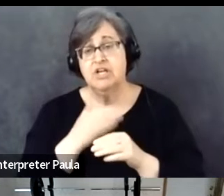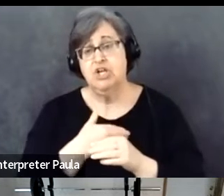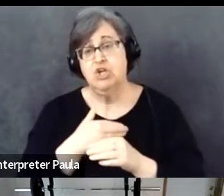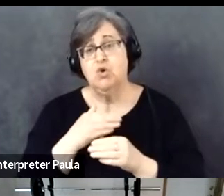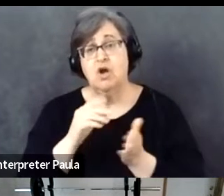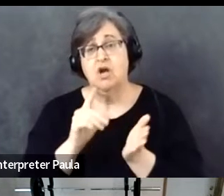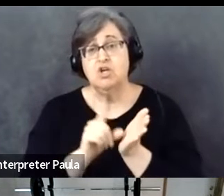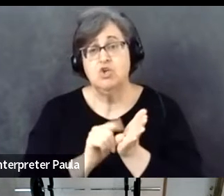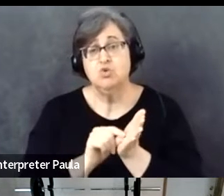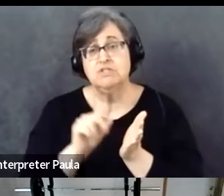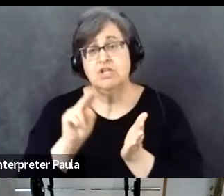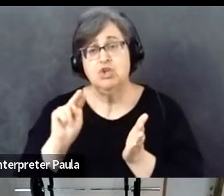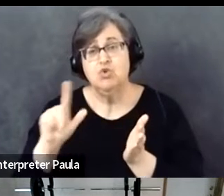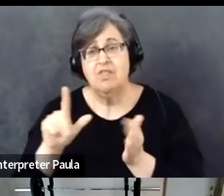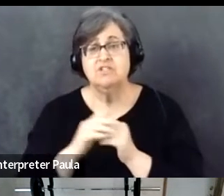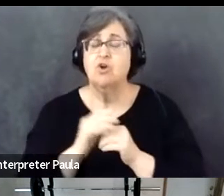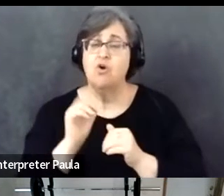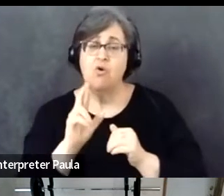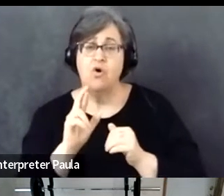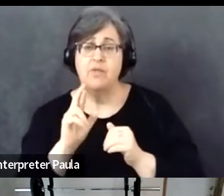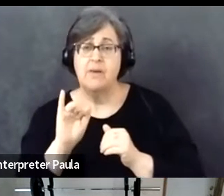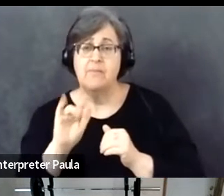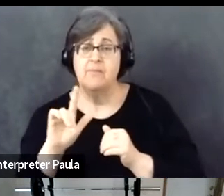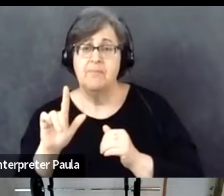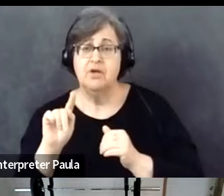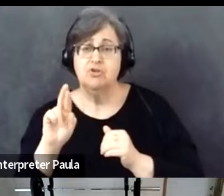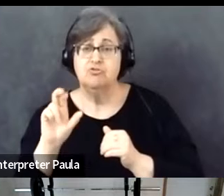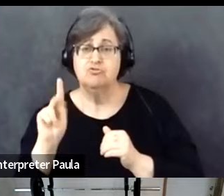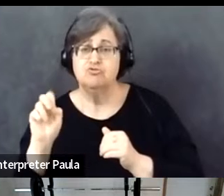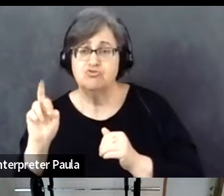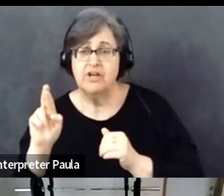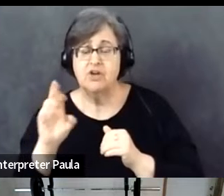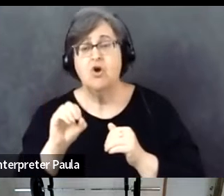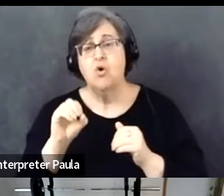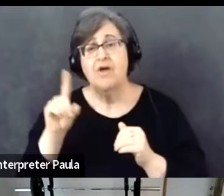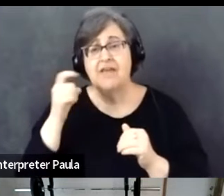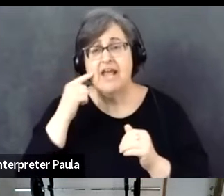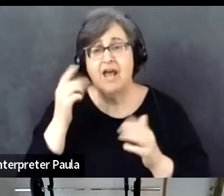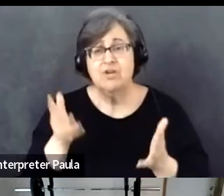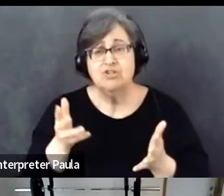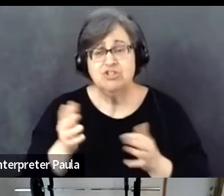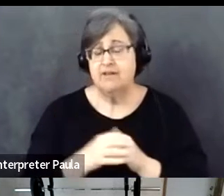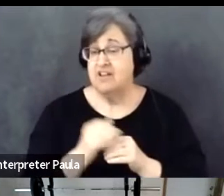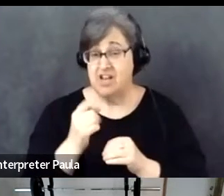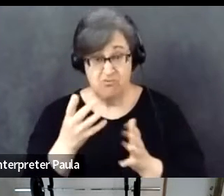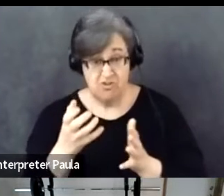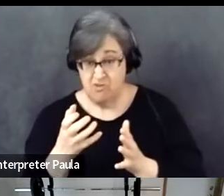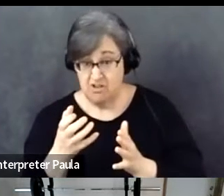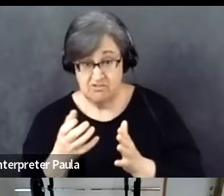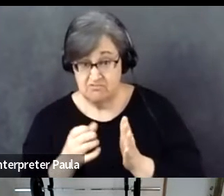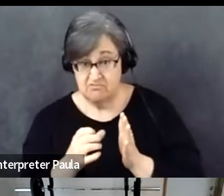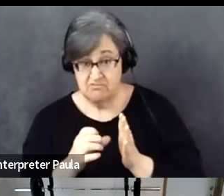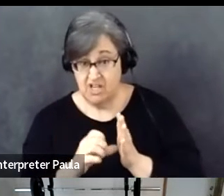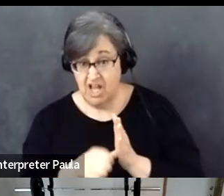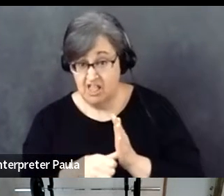newsletters or on our bill tracker that Amy pointed out, or even in our conversations, capital chats. Any ones that you want to highlight, Amy, and comment